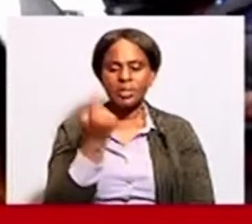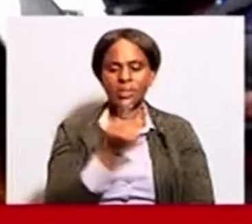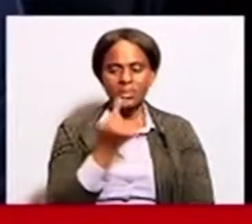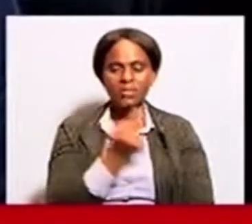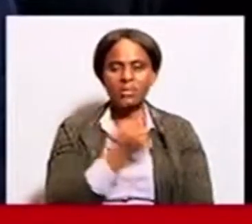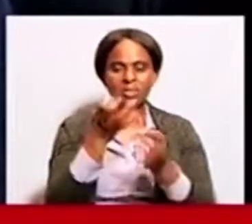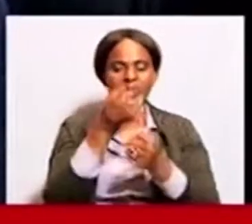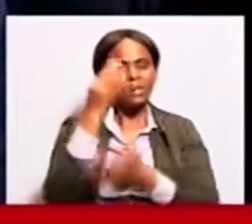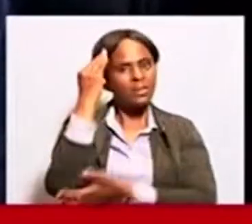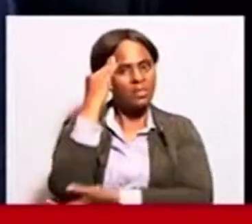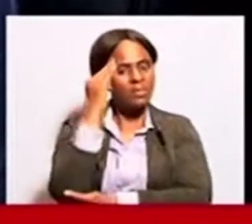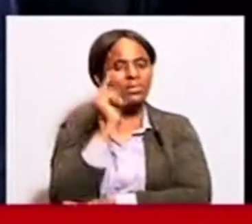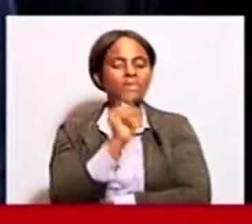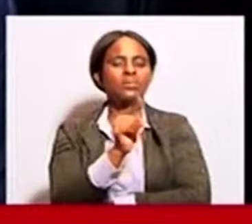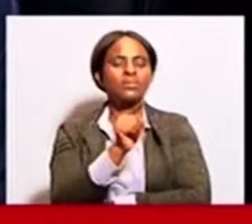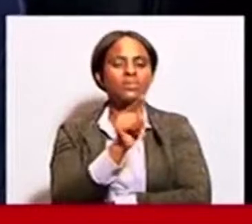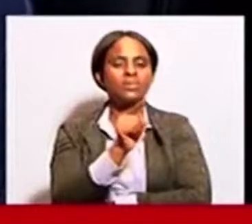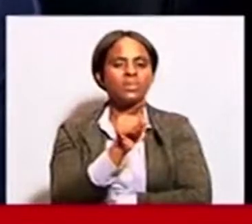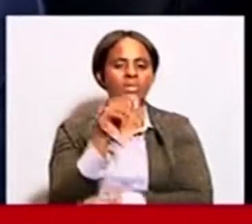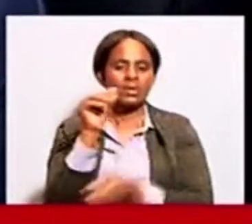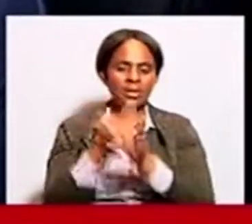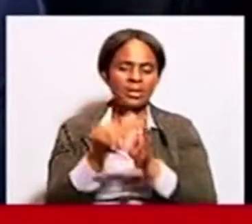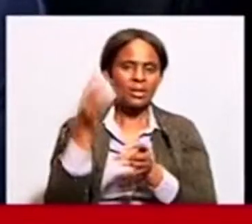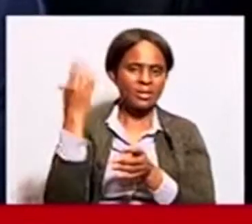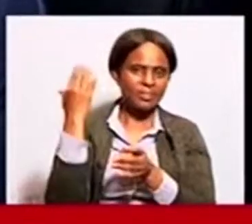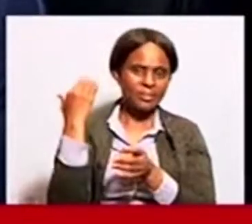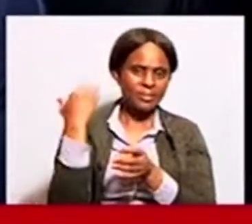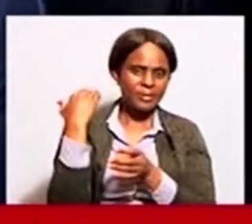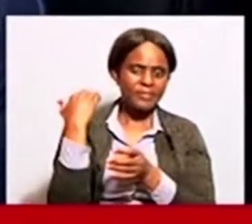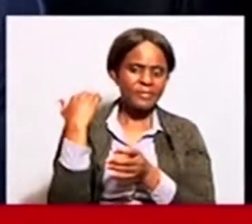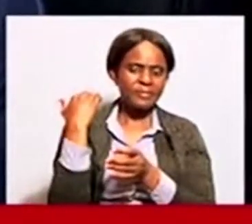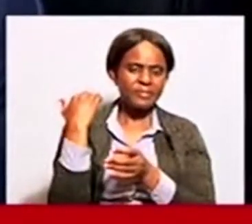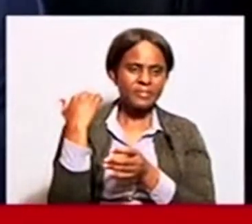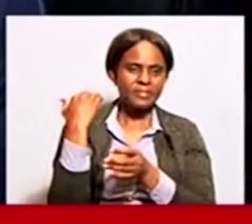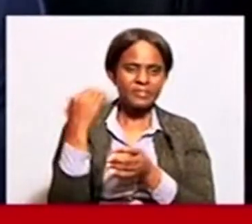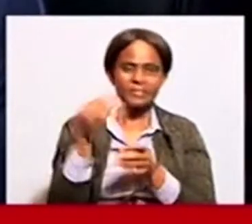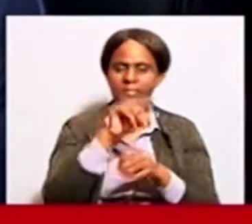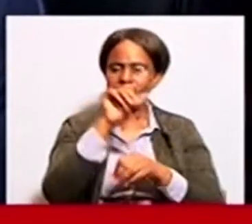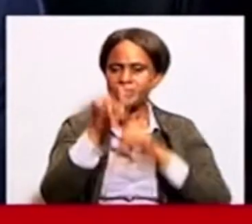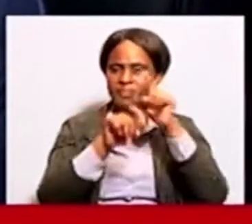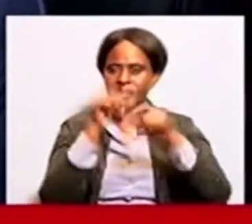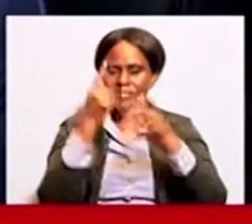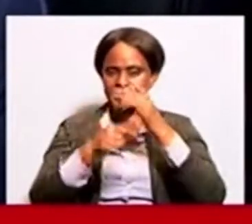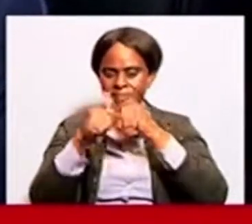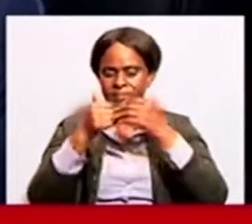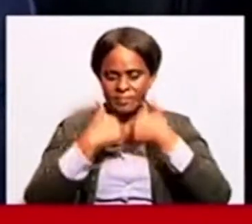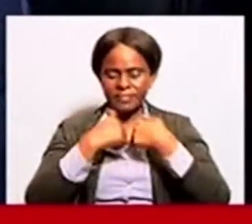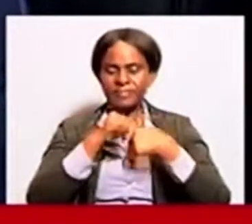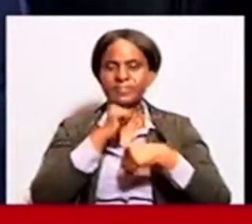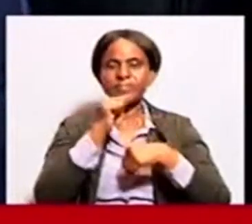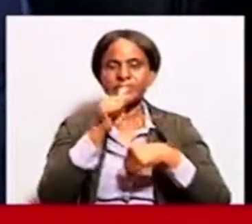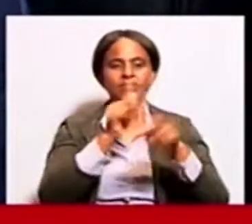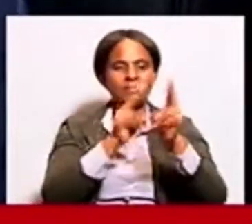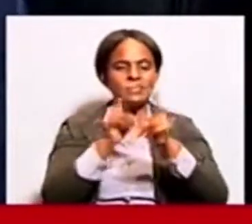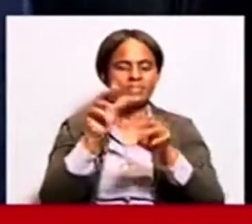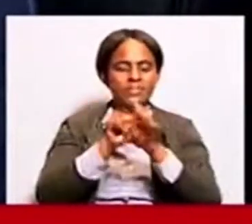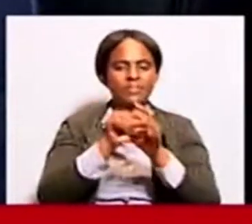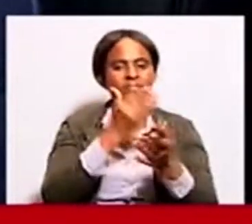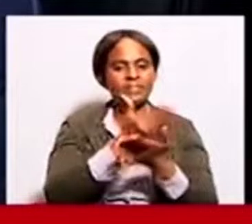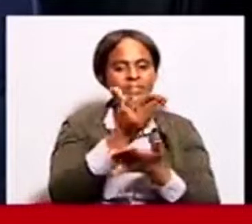know, in the previous question that you haven't even answered on procurement, Chair.